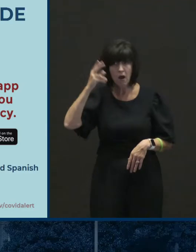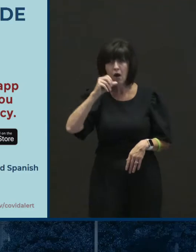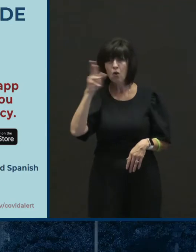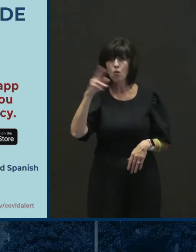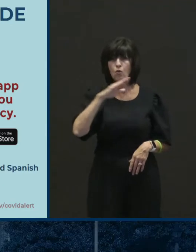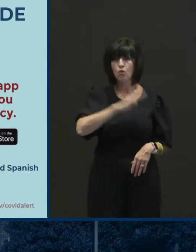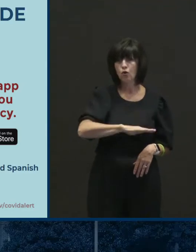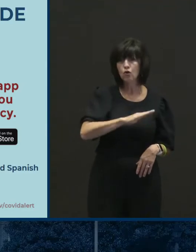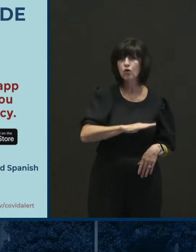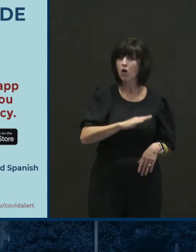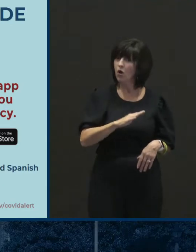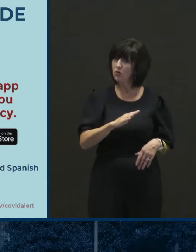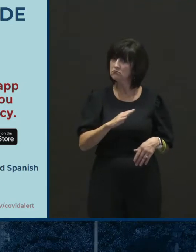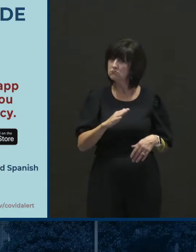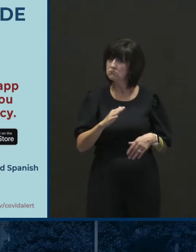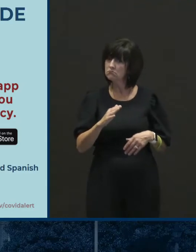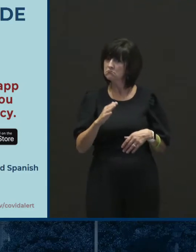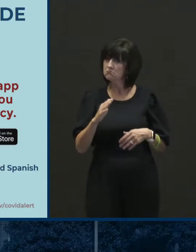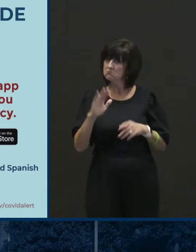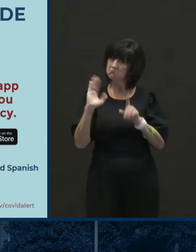this voluntarily,